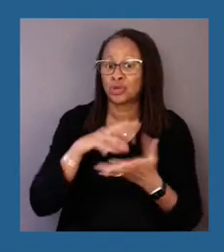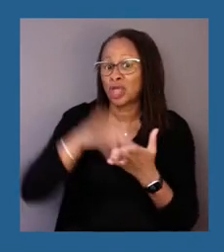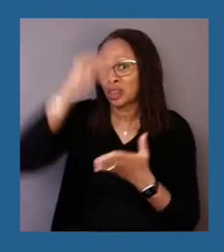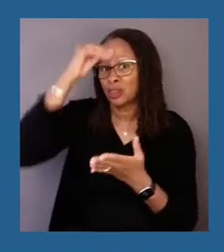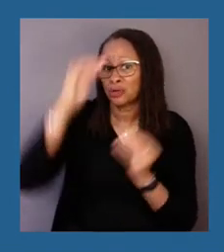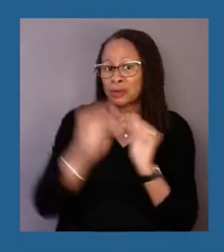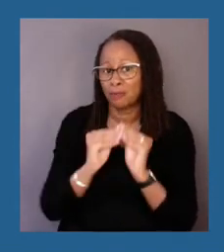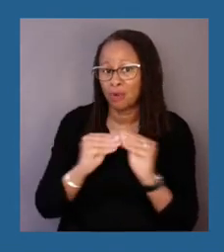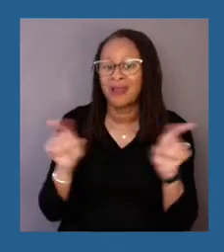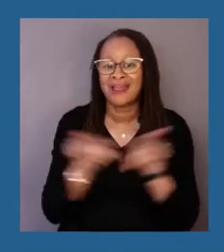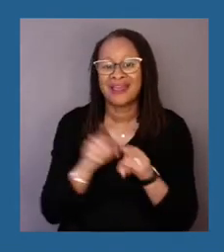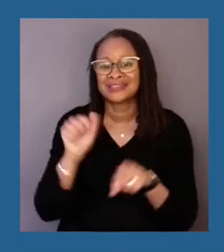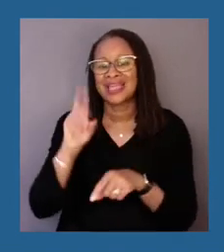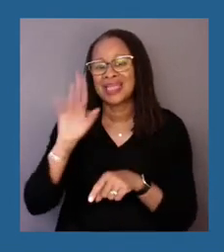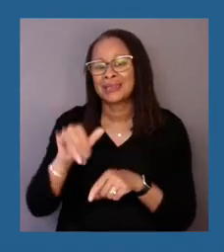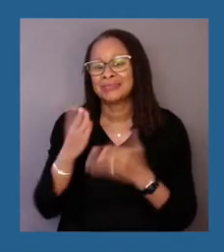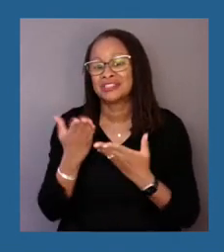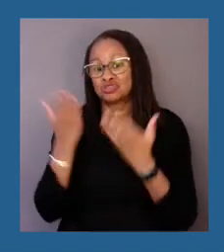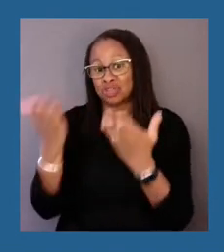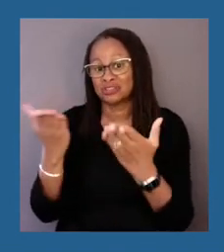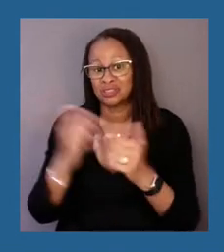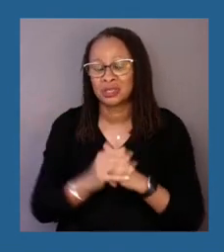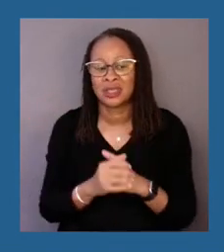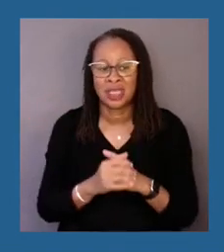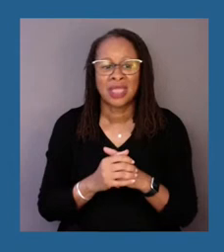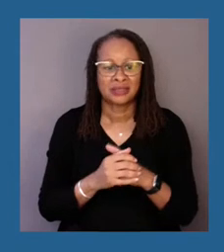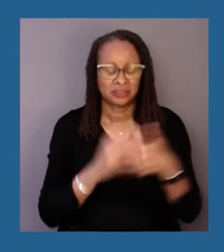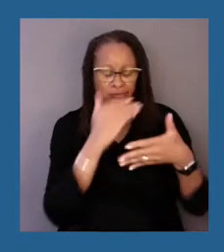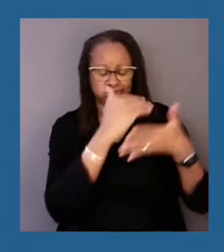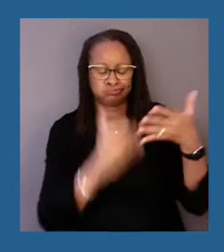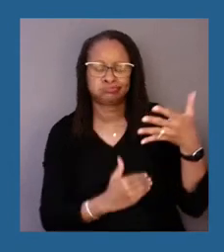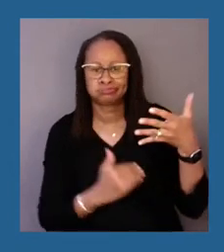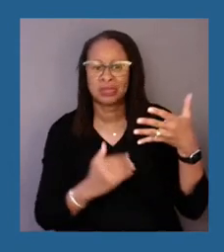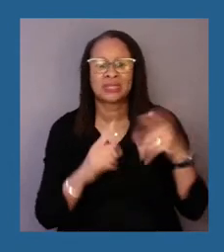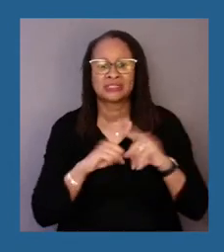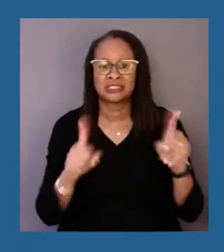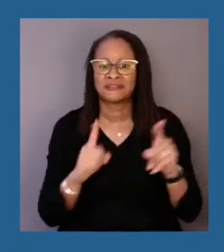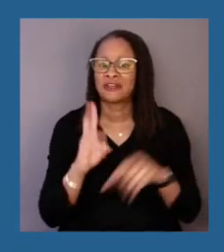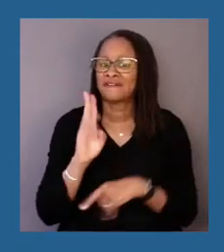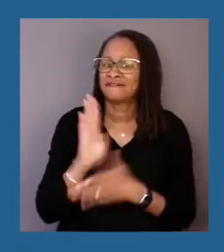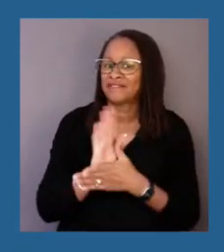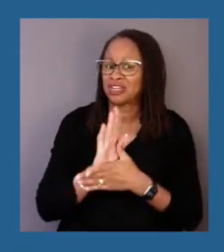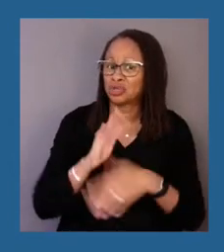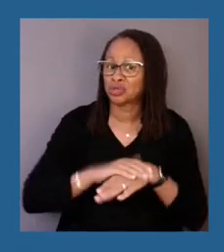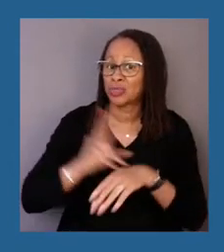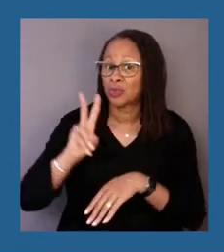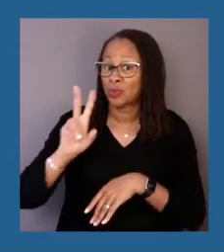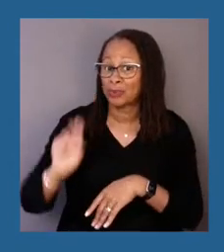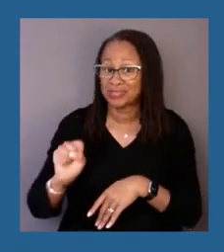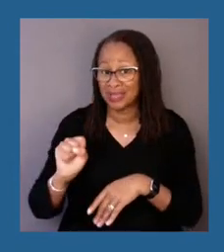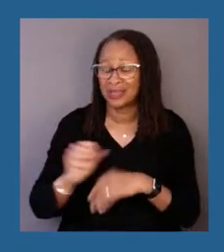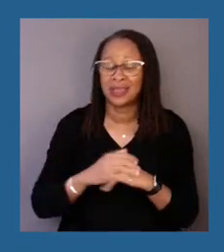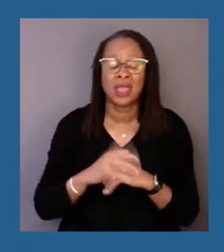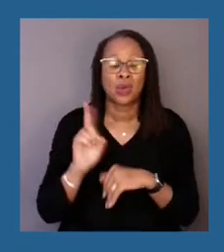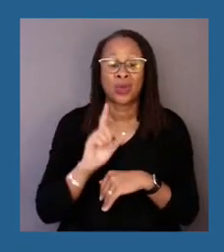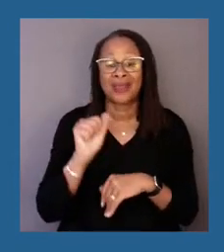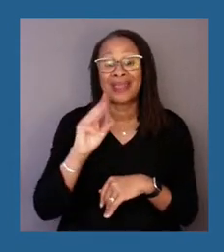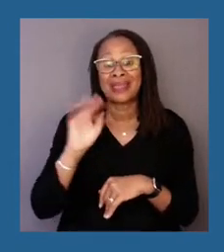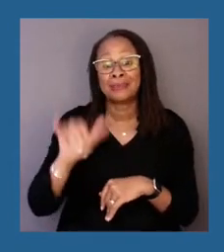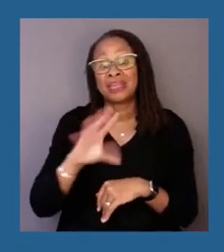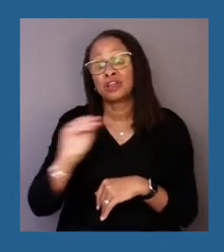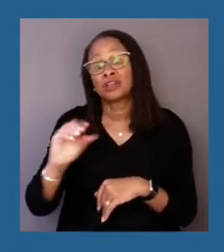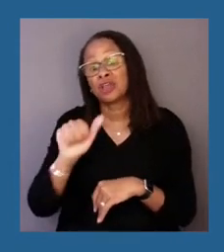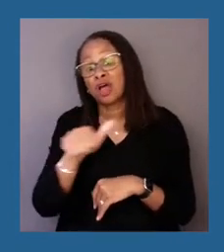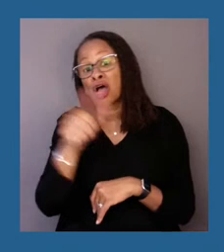just suggesting, there's a raft of videos on the website where Amy and other experts to whom